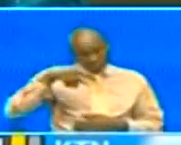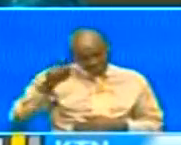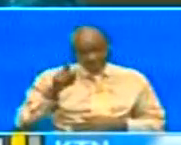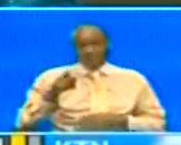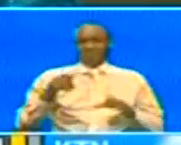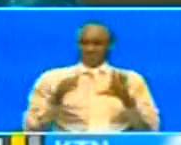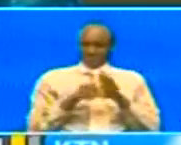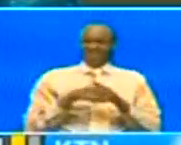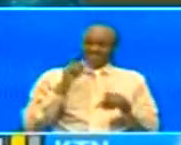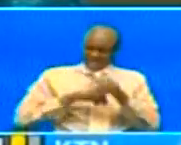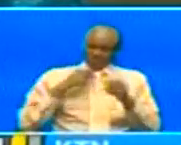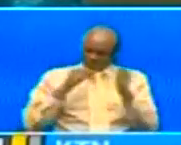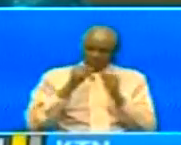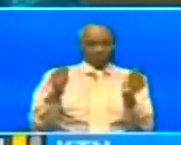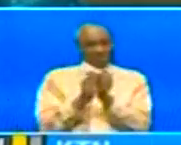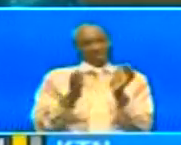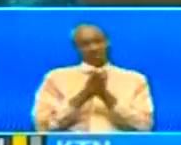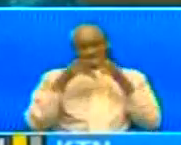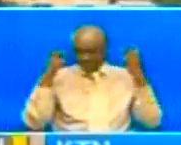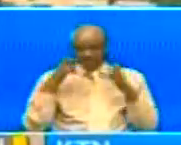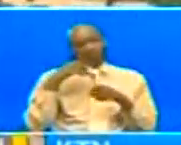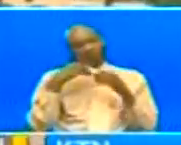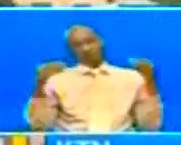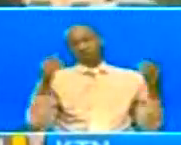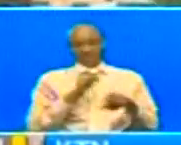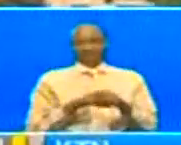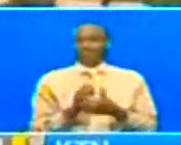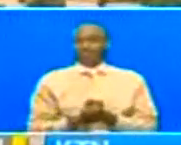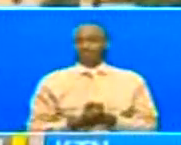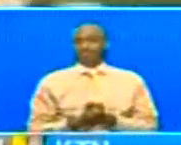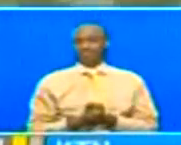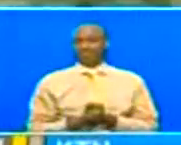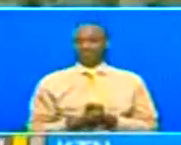our counter-terrorism effort all along.